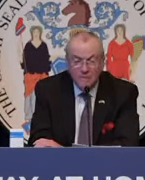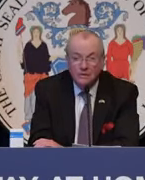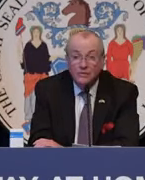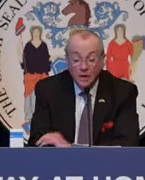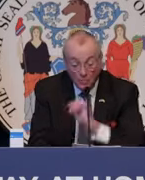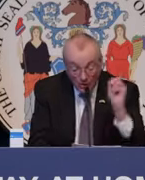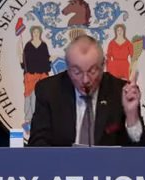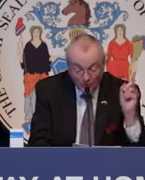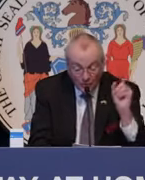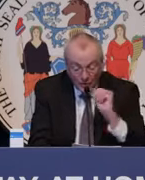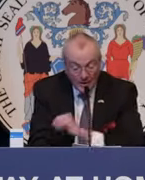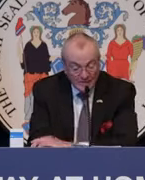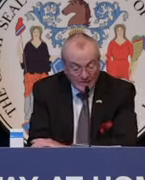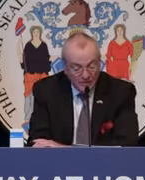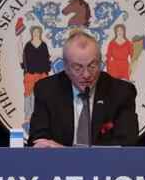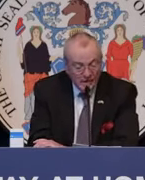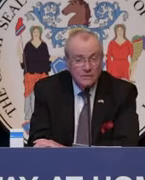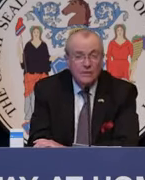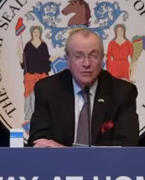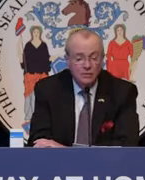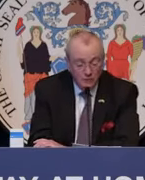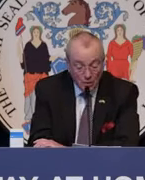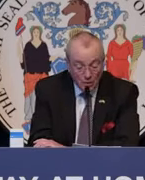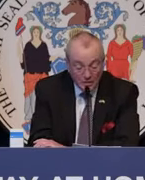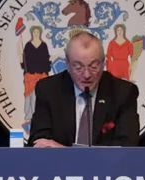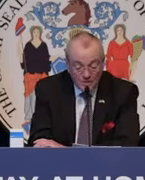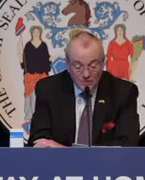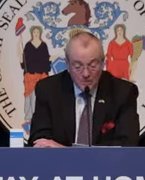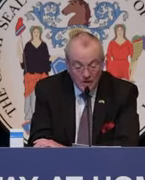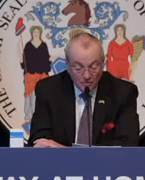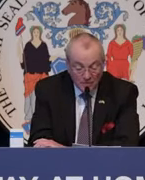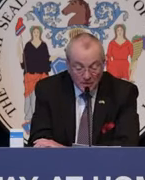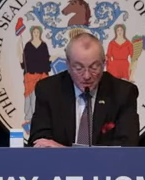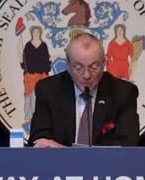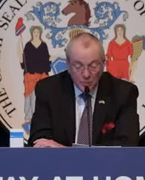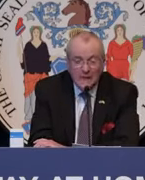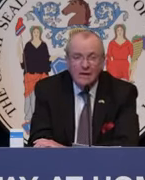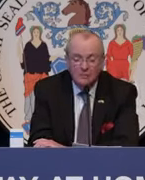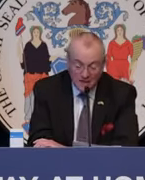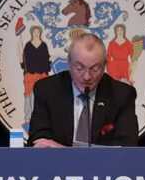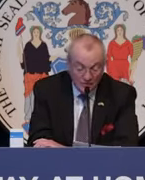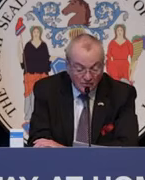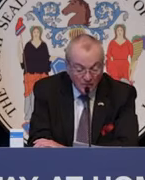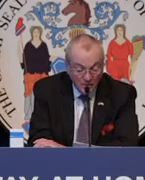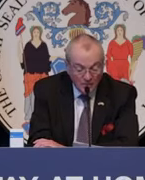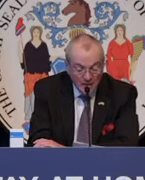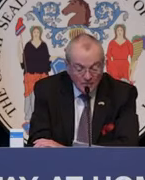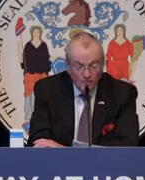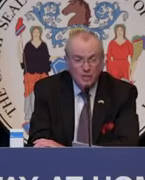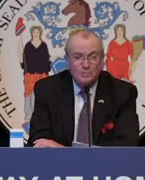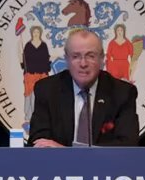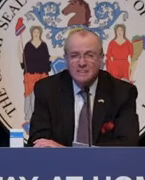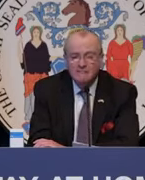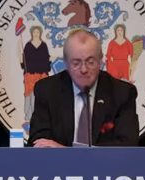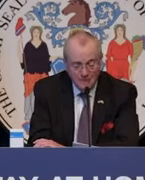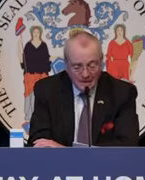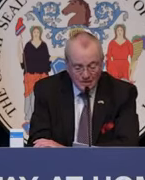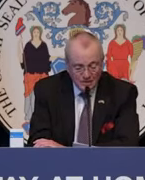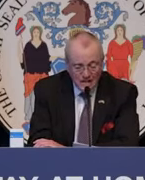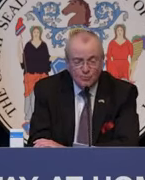pension payments, while also having consecutive years of lower expenses for public employee health benefits. We've made the first